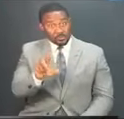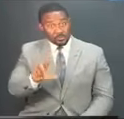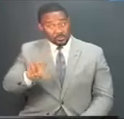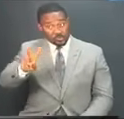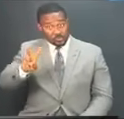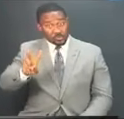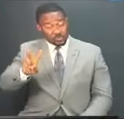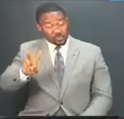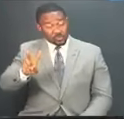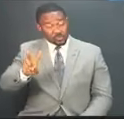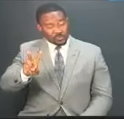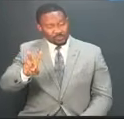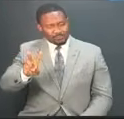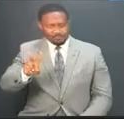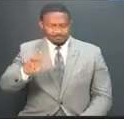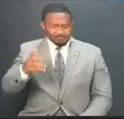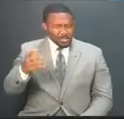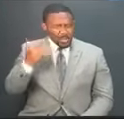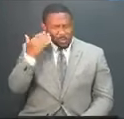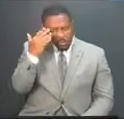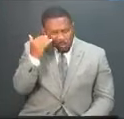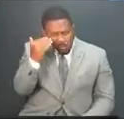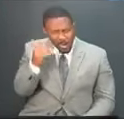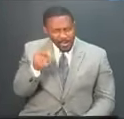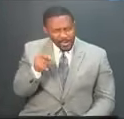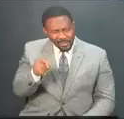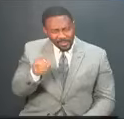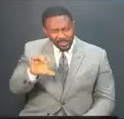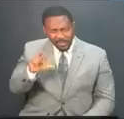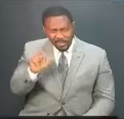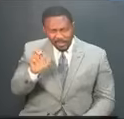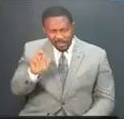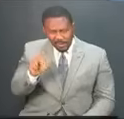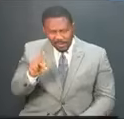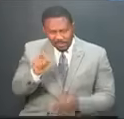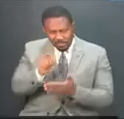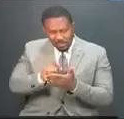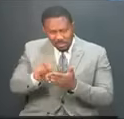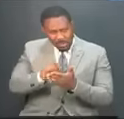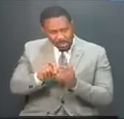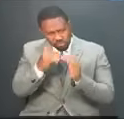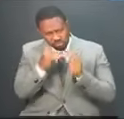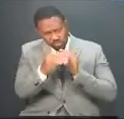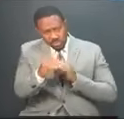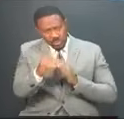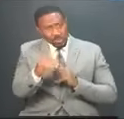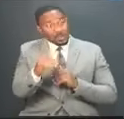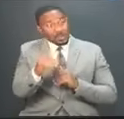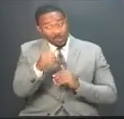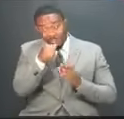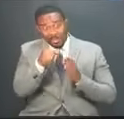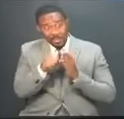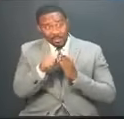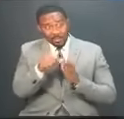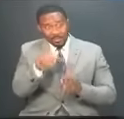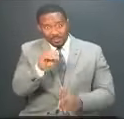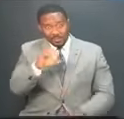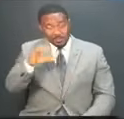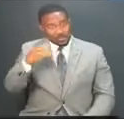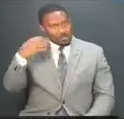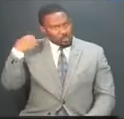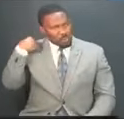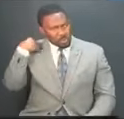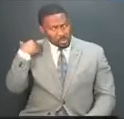see what informed the action of the Clerk of Parliament, to see whether the Clerk